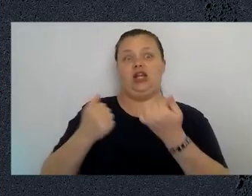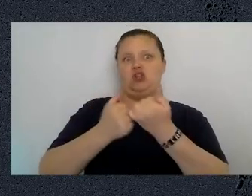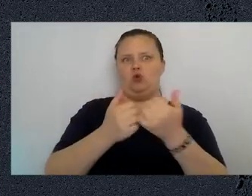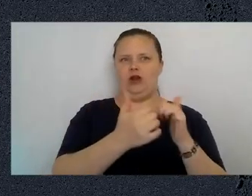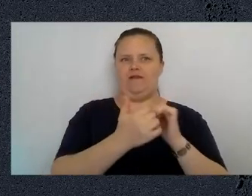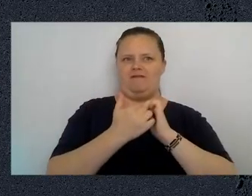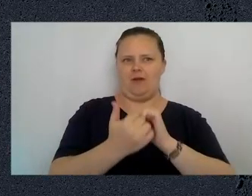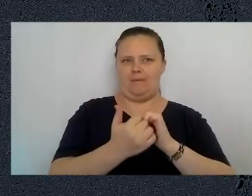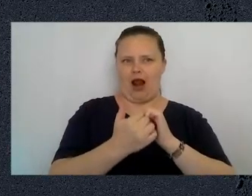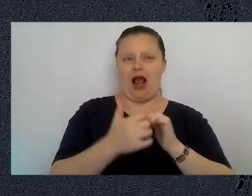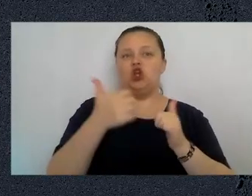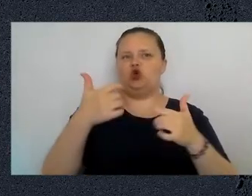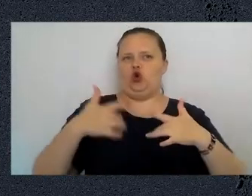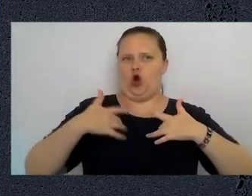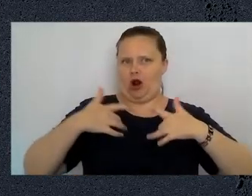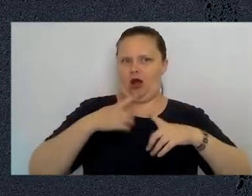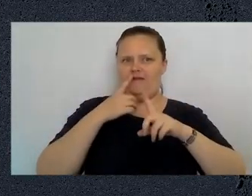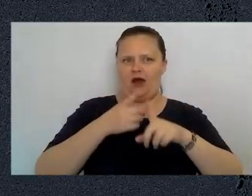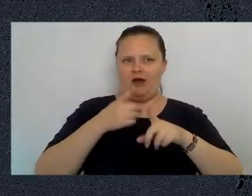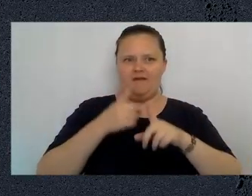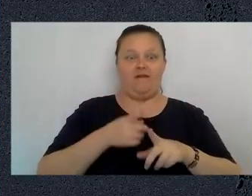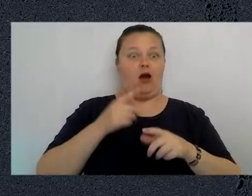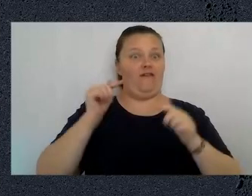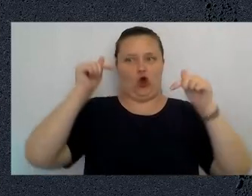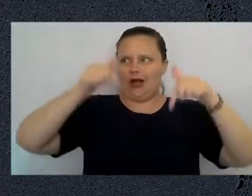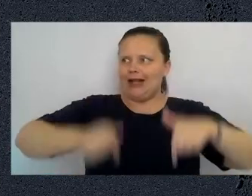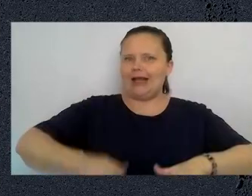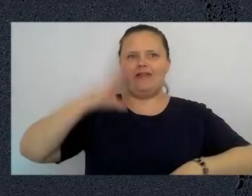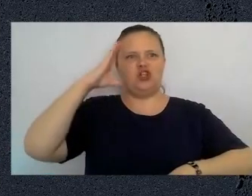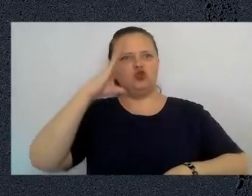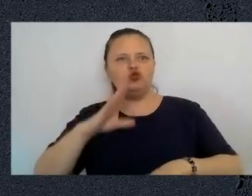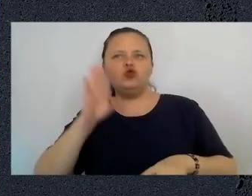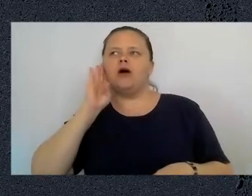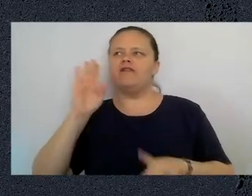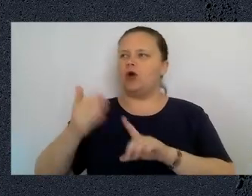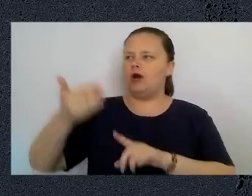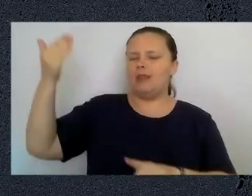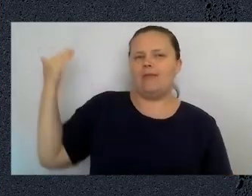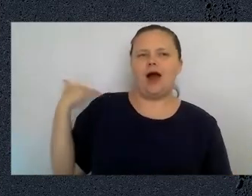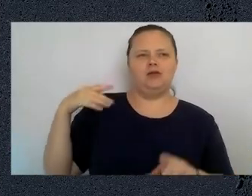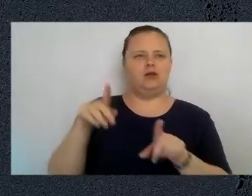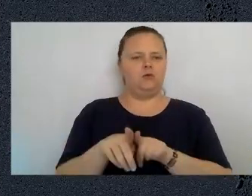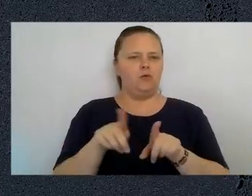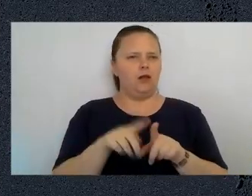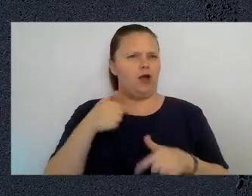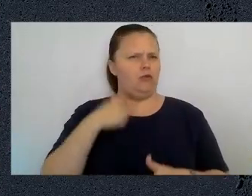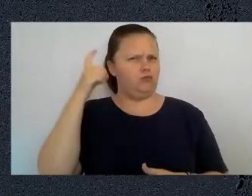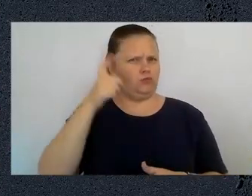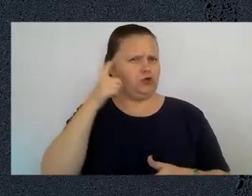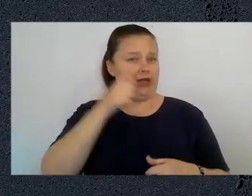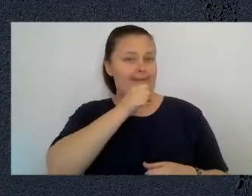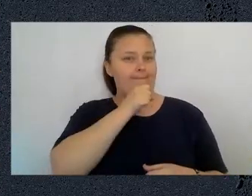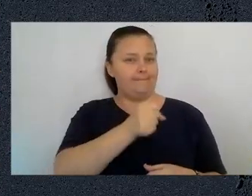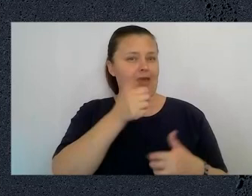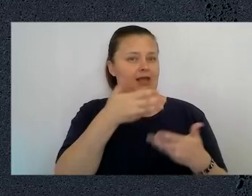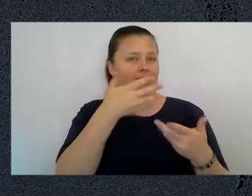good life advice, and I've heard that in this room, I've heard that in the past, and I wonder, are men being given the same